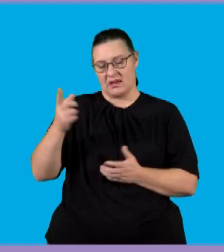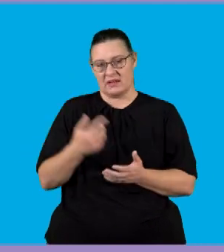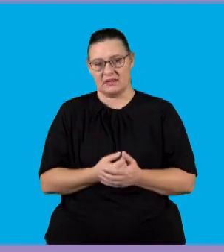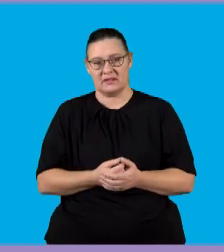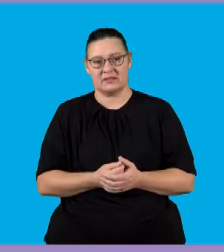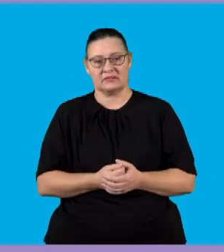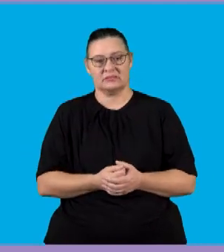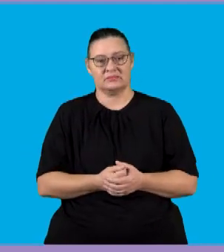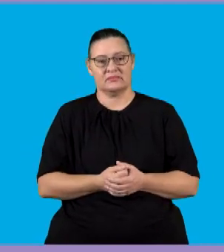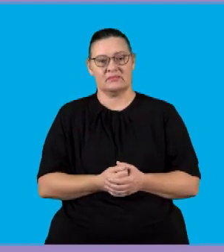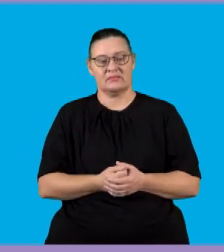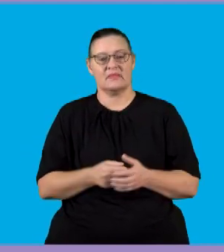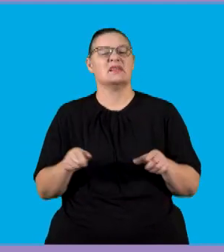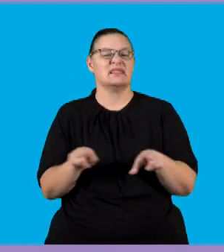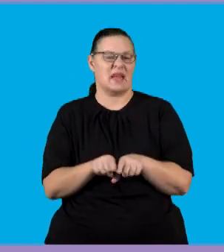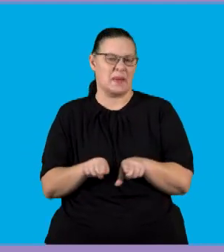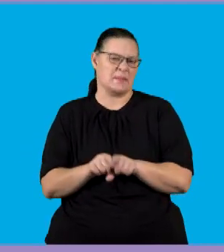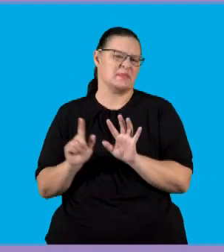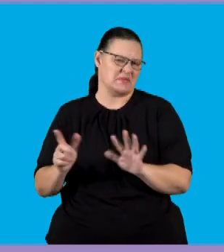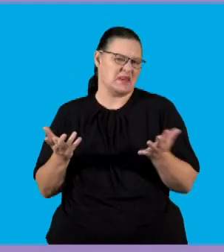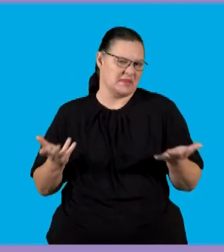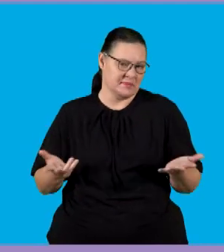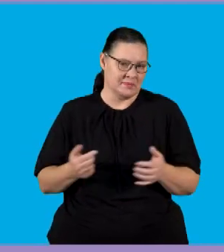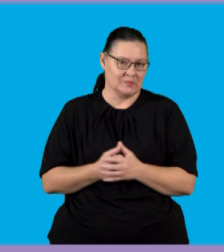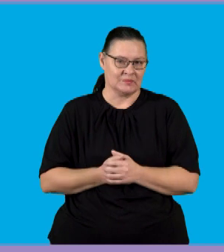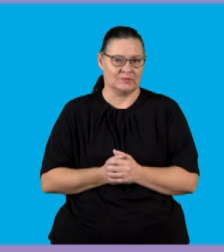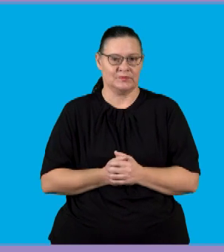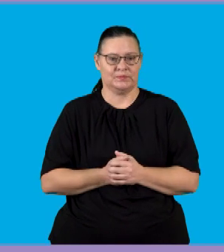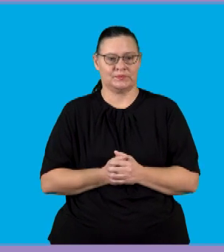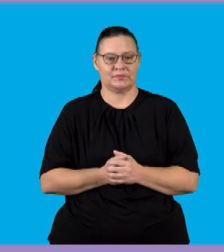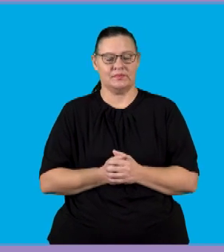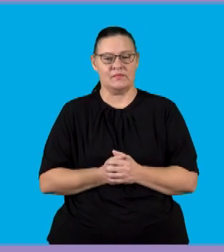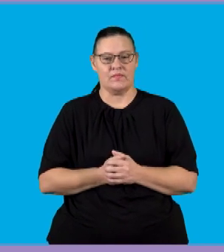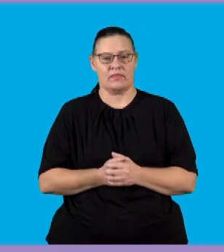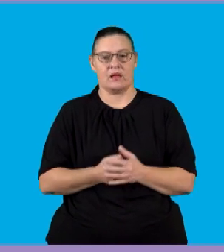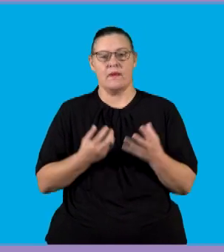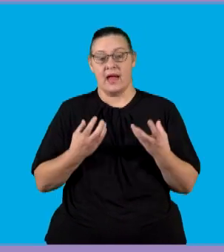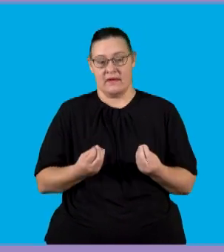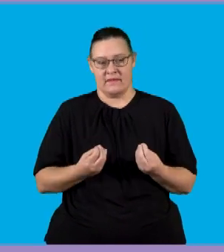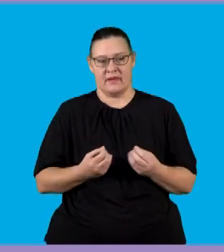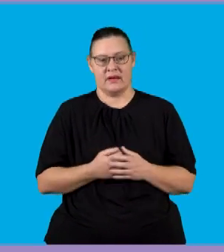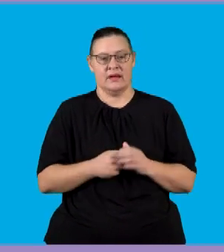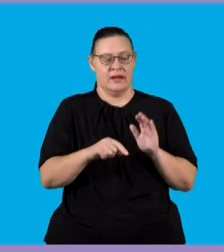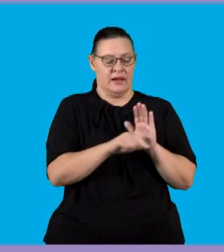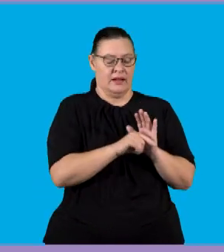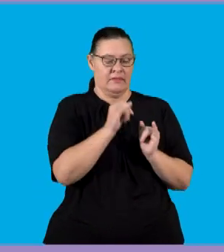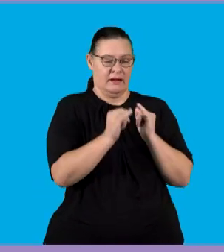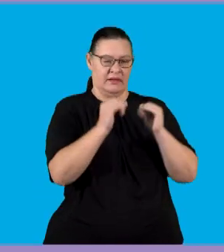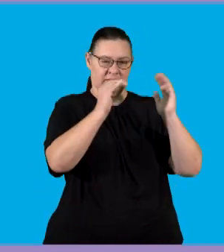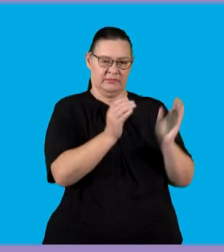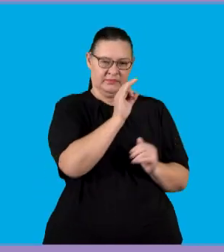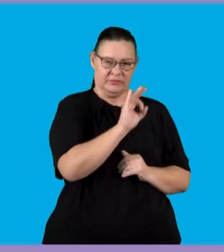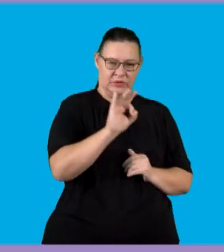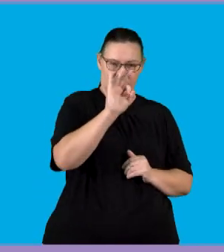1. Remember, 7 exponent 1 is equals to 7. Then we have here a negative